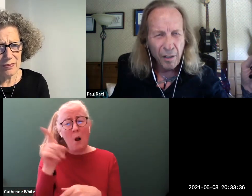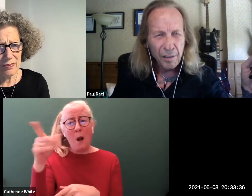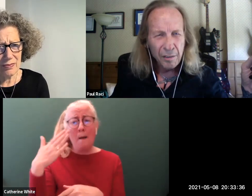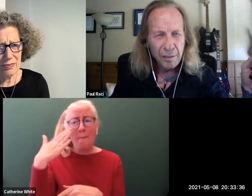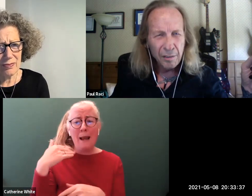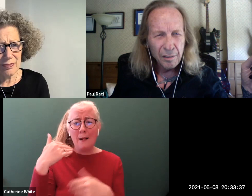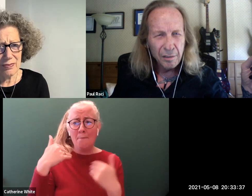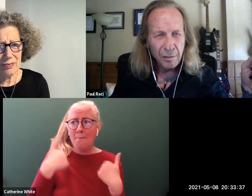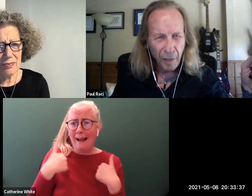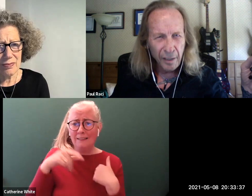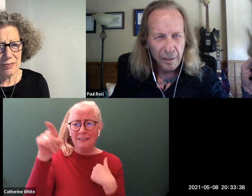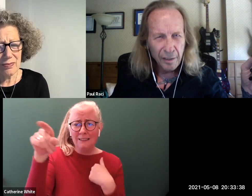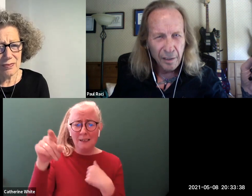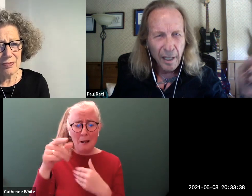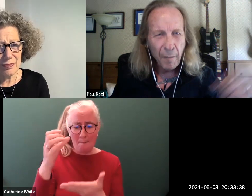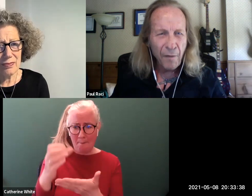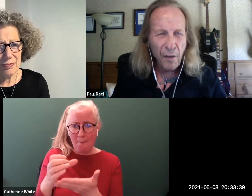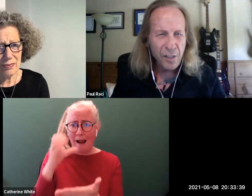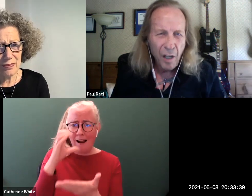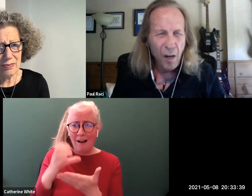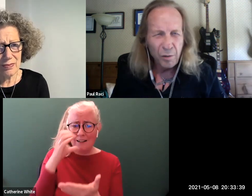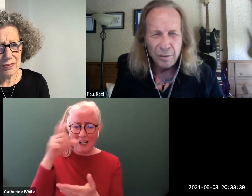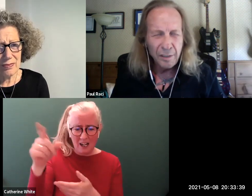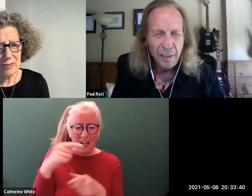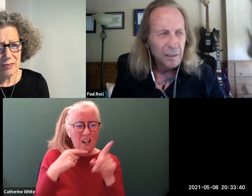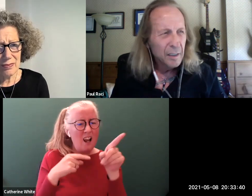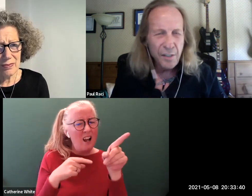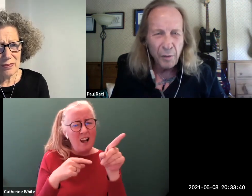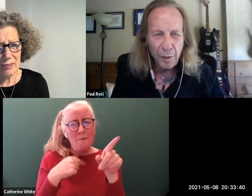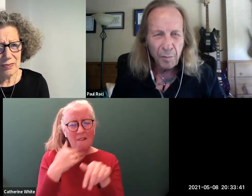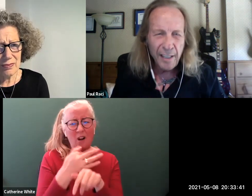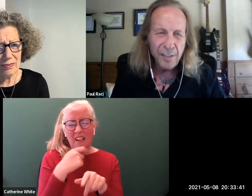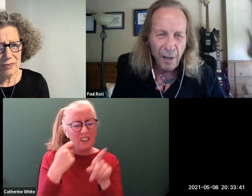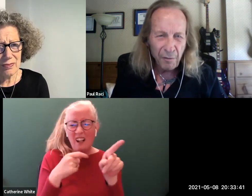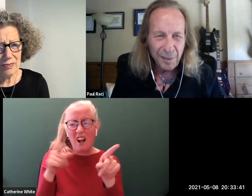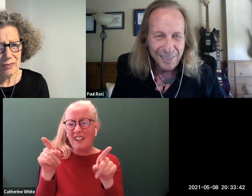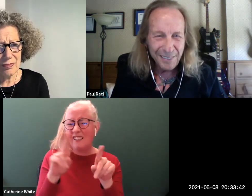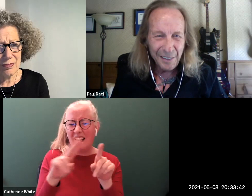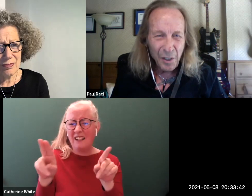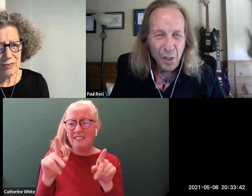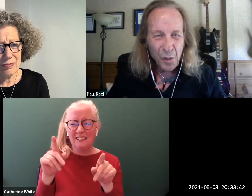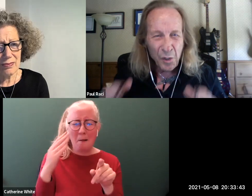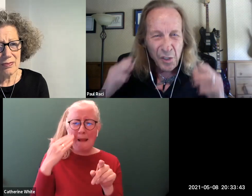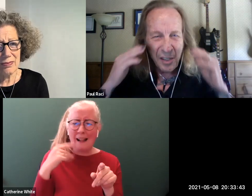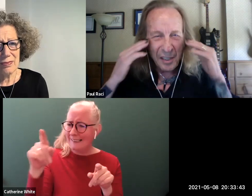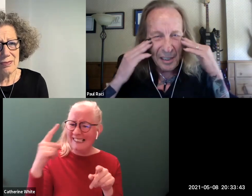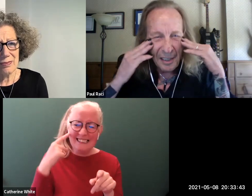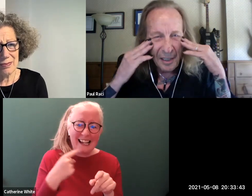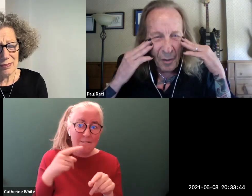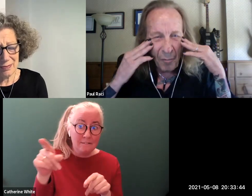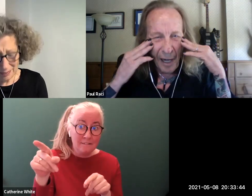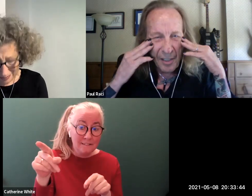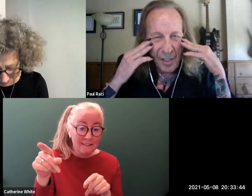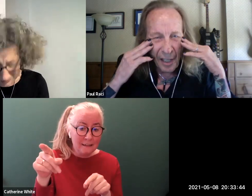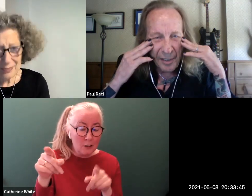bar, right? And my father said, oh, he's not really black, he's deaf. So you see